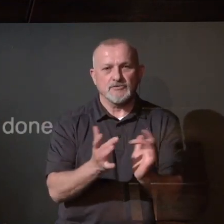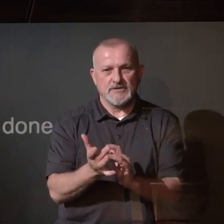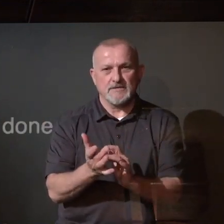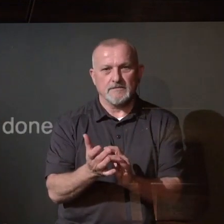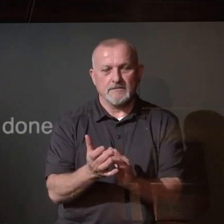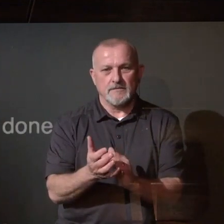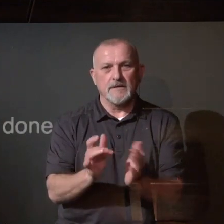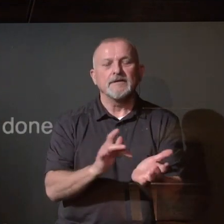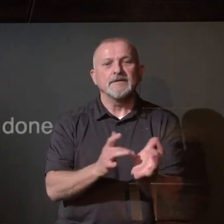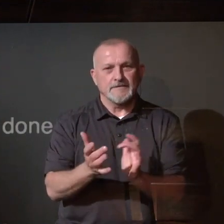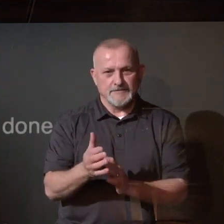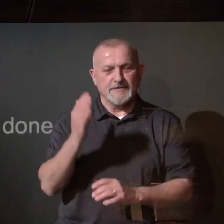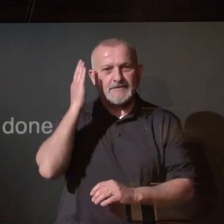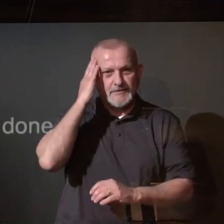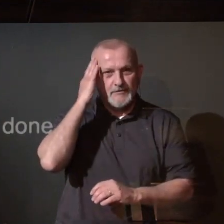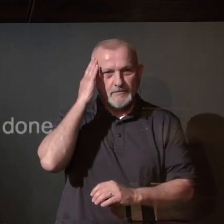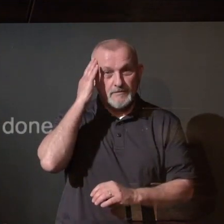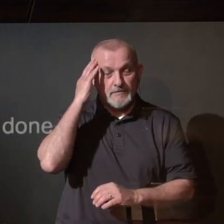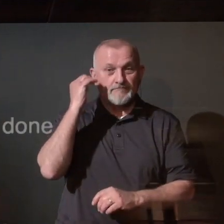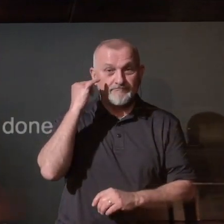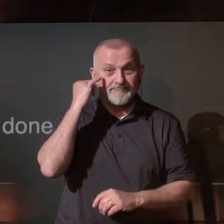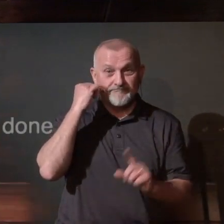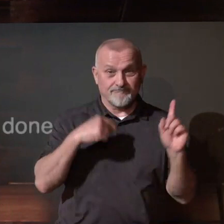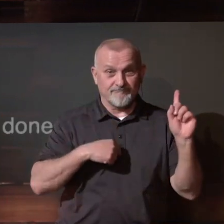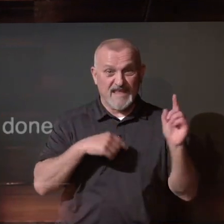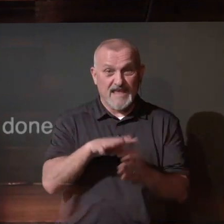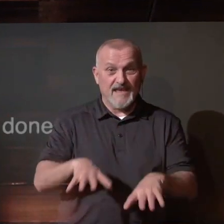See, Jesus knew, if I don't leave,